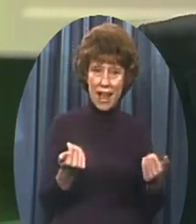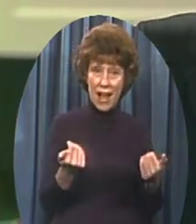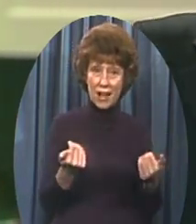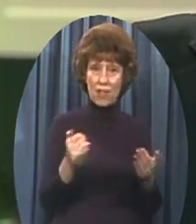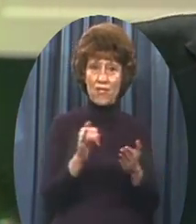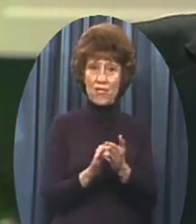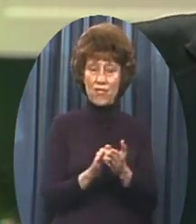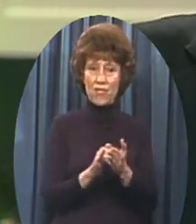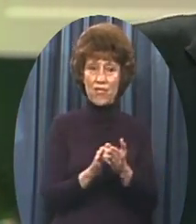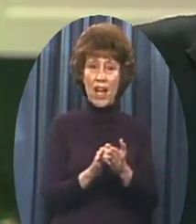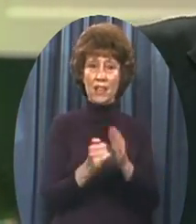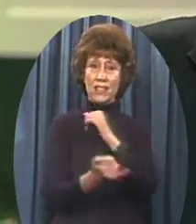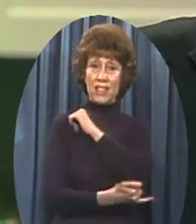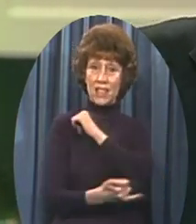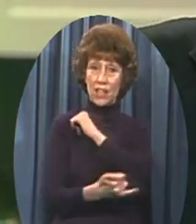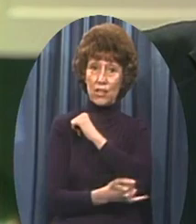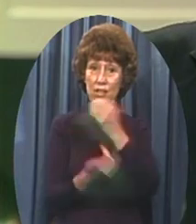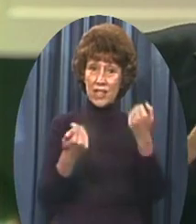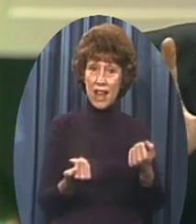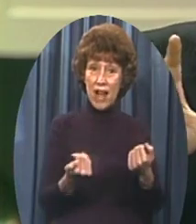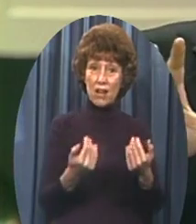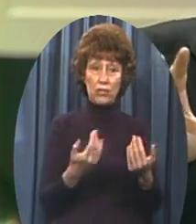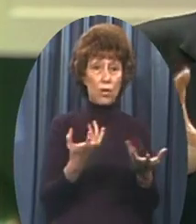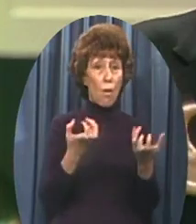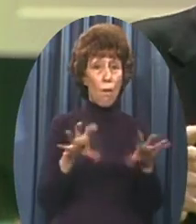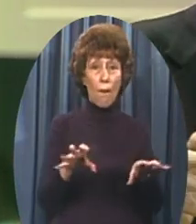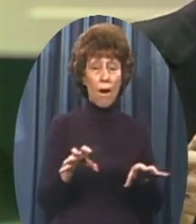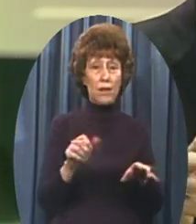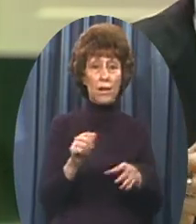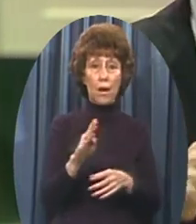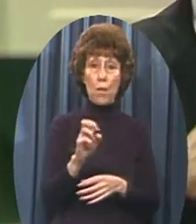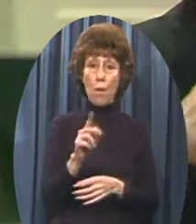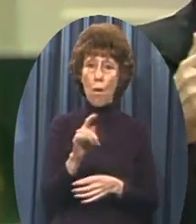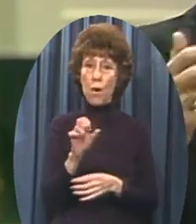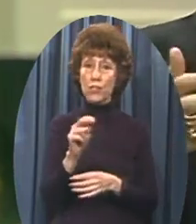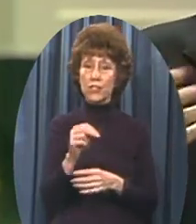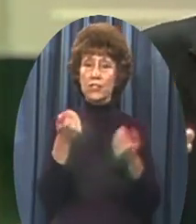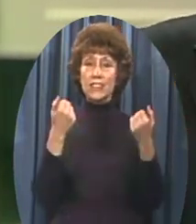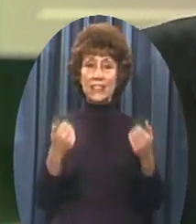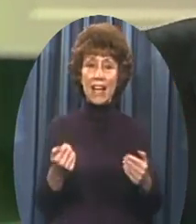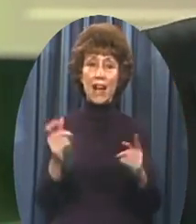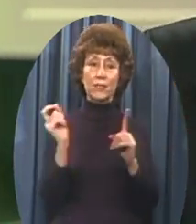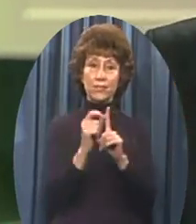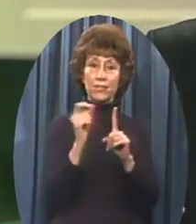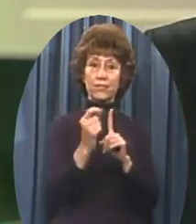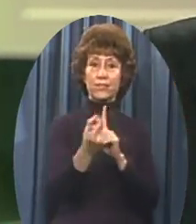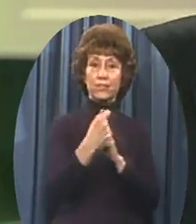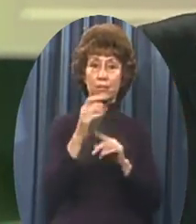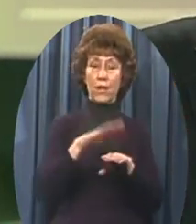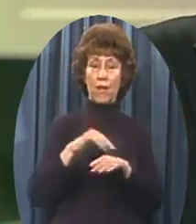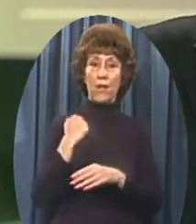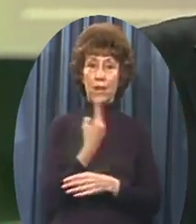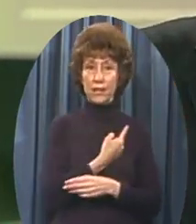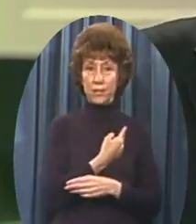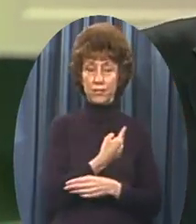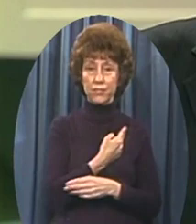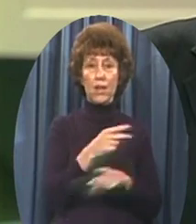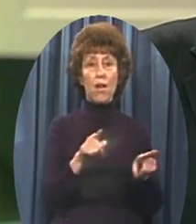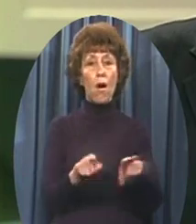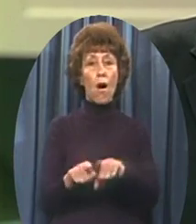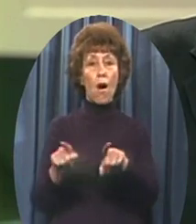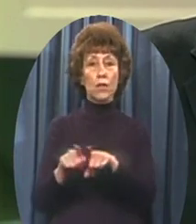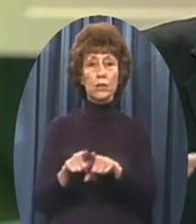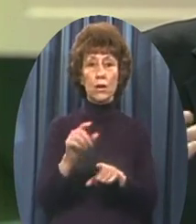I've been battling with the sex educators. I'm for sex education if it's taught as a biological science.